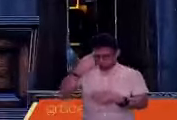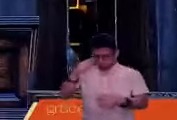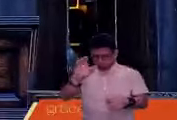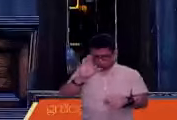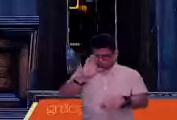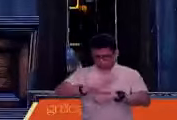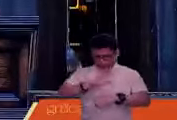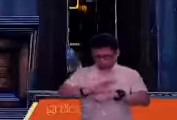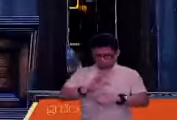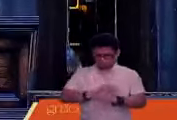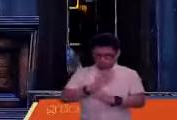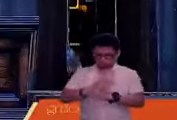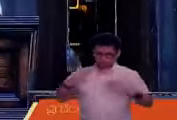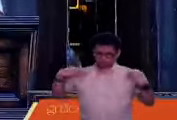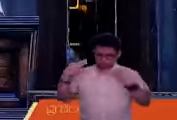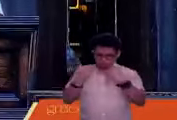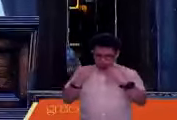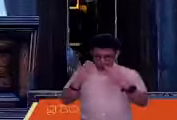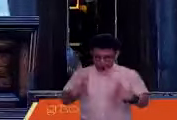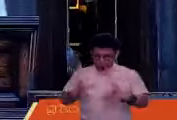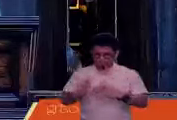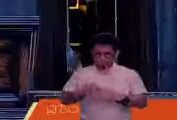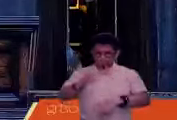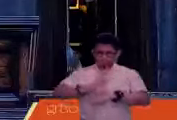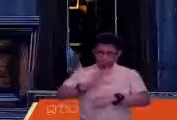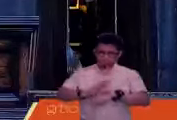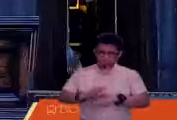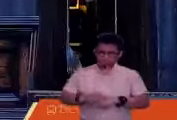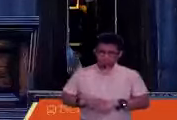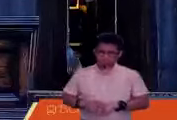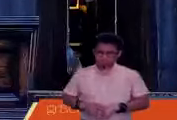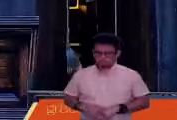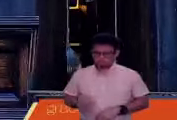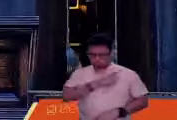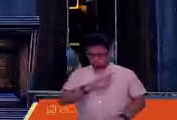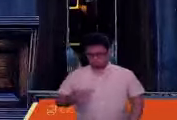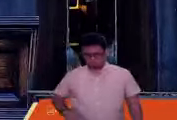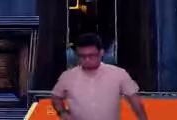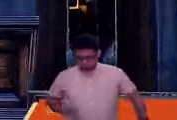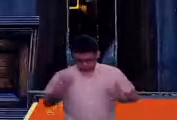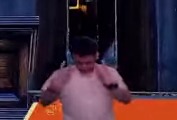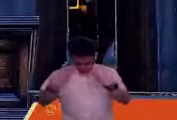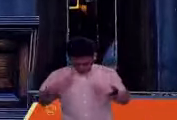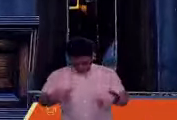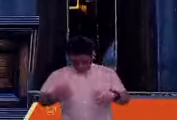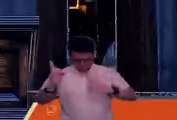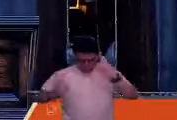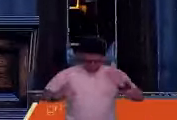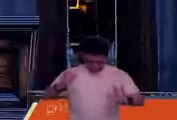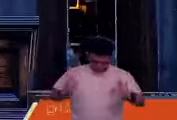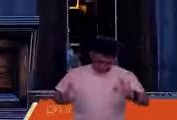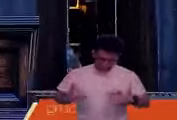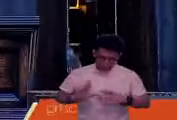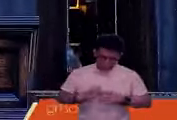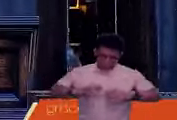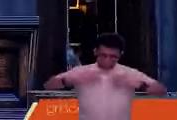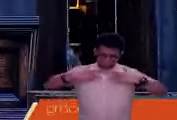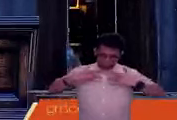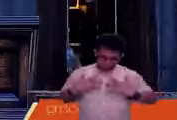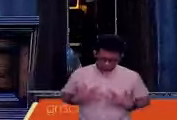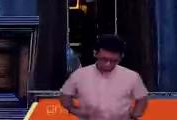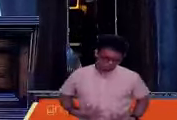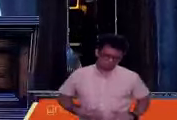mga faithful members of the church. Oh my Lord, look upon the doubts and